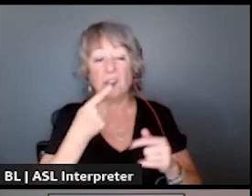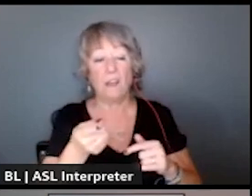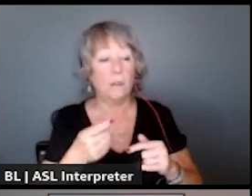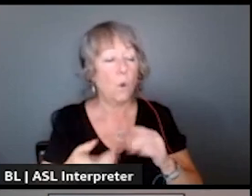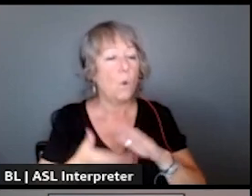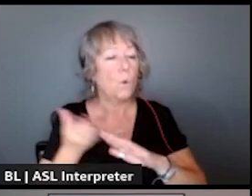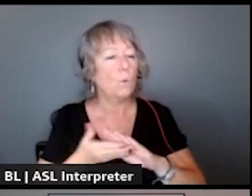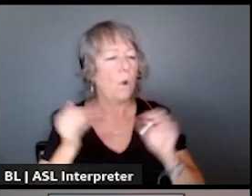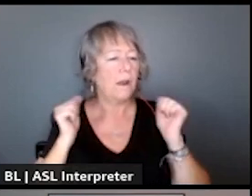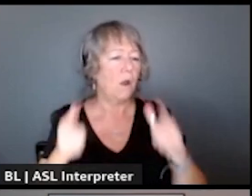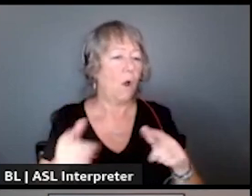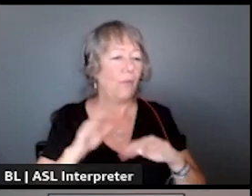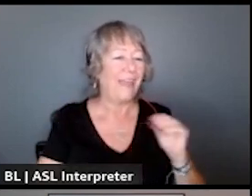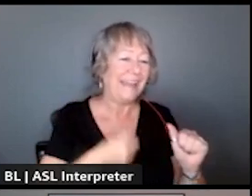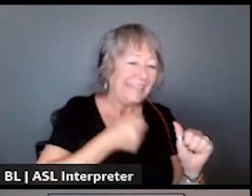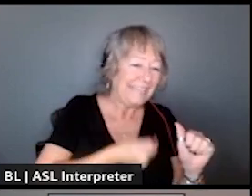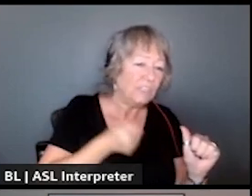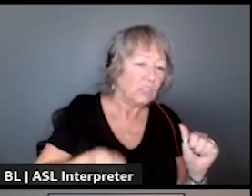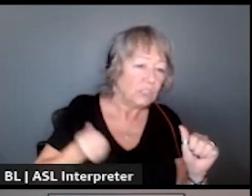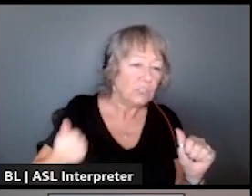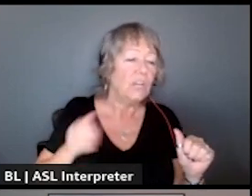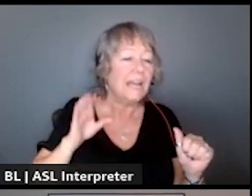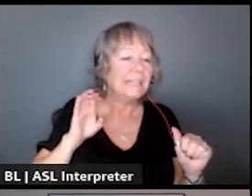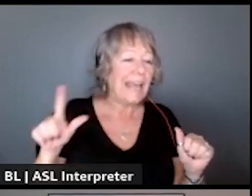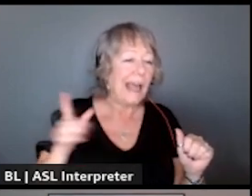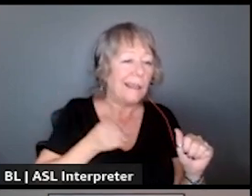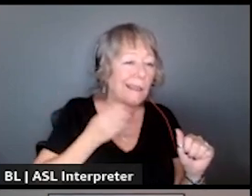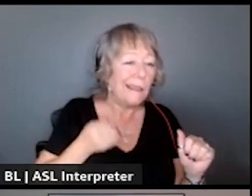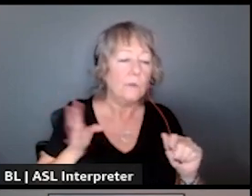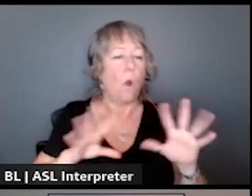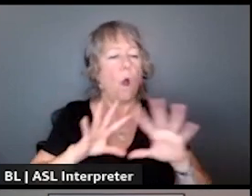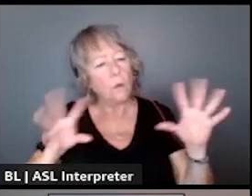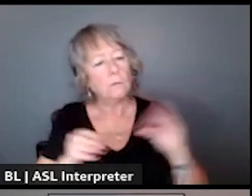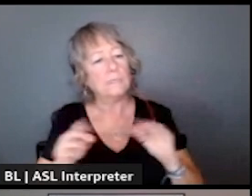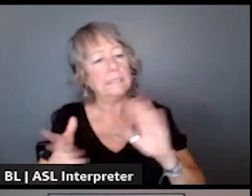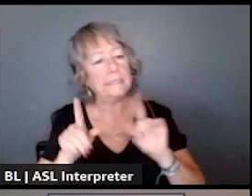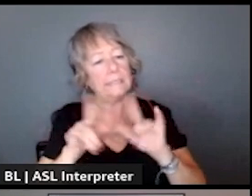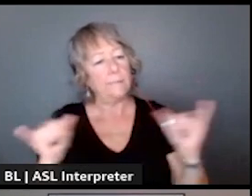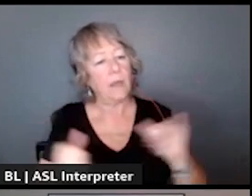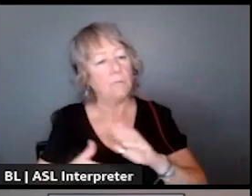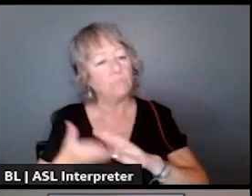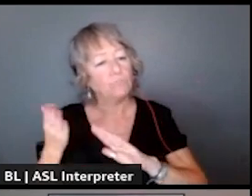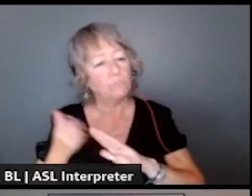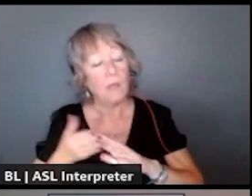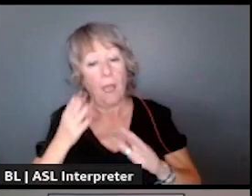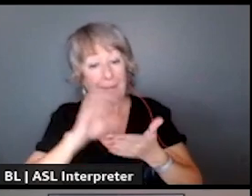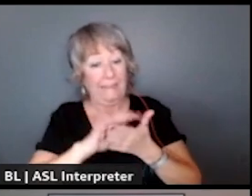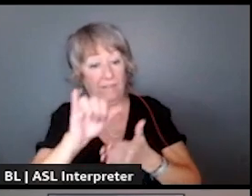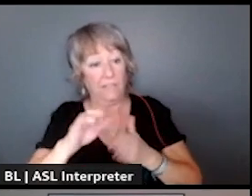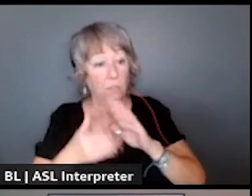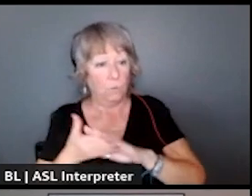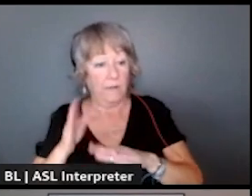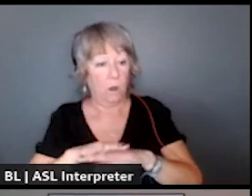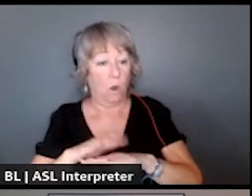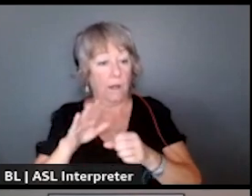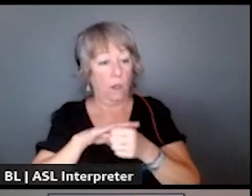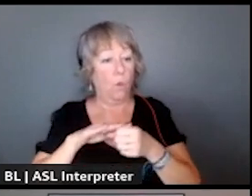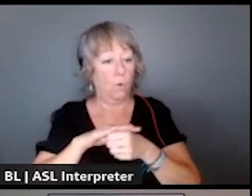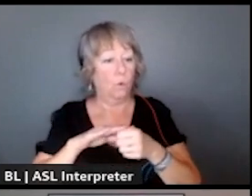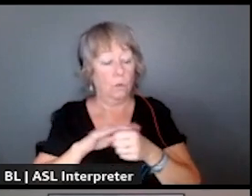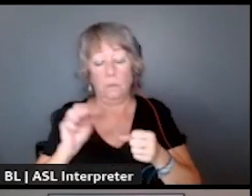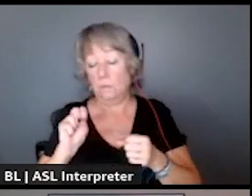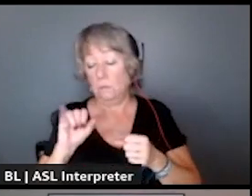to analyze your results. So when I go to the Getting Started page, I see this dashboard. And before we get started, there's a little setup